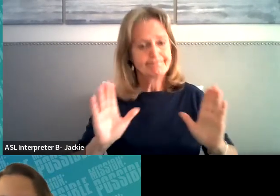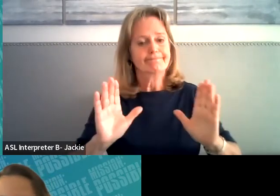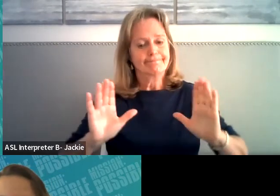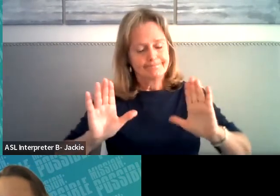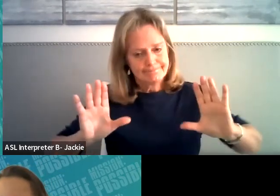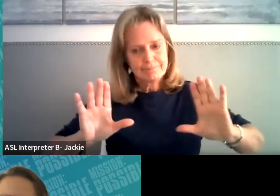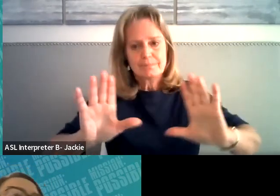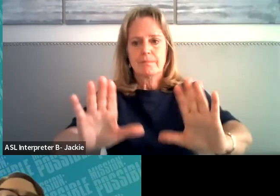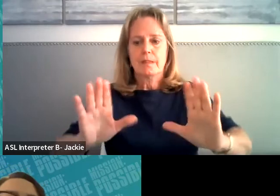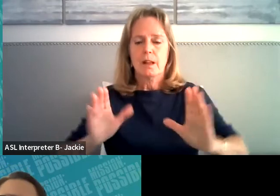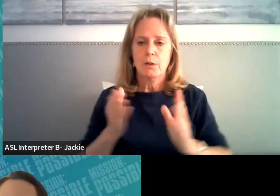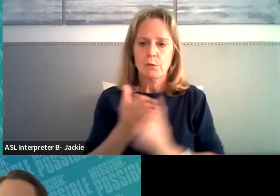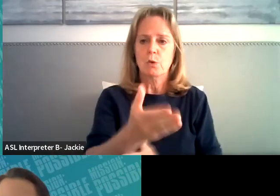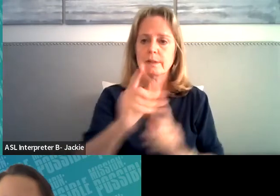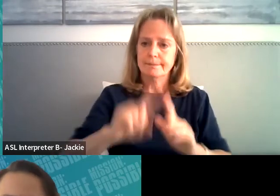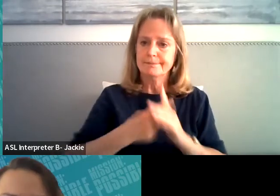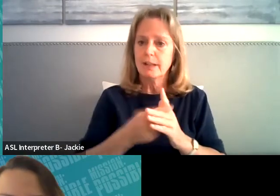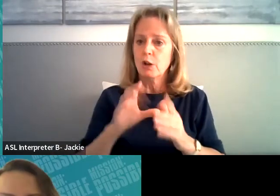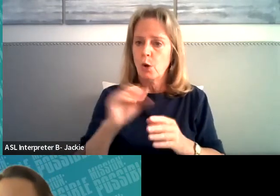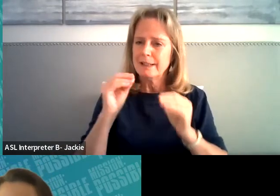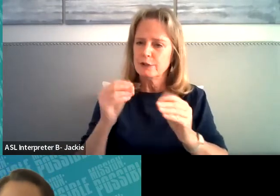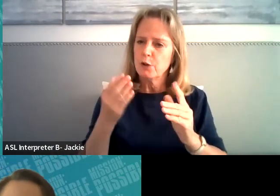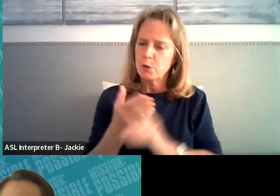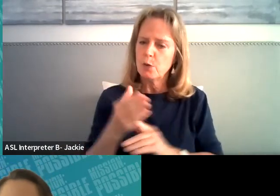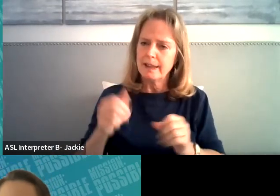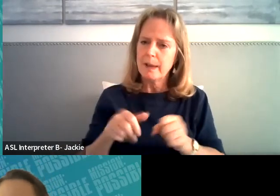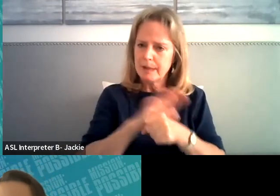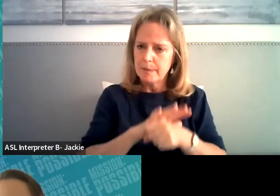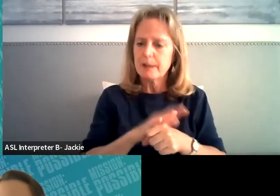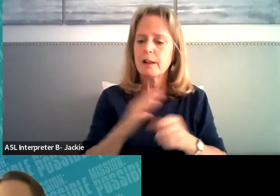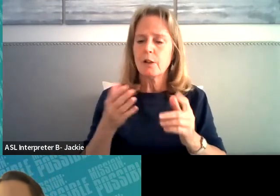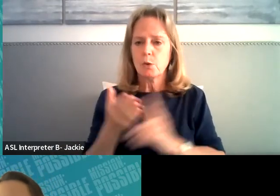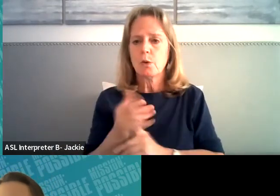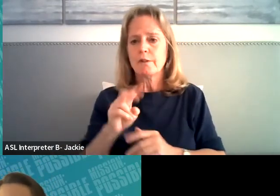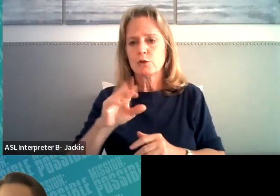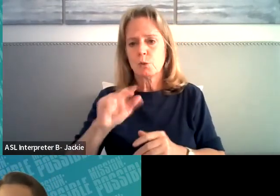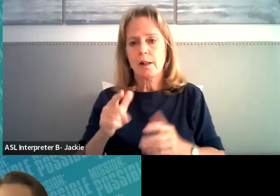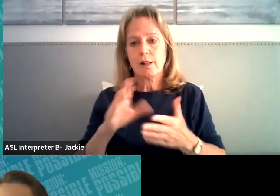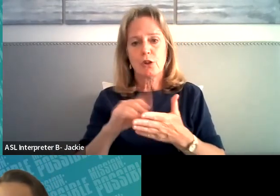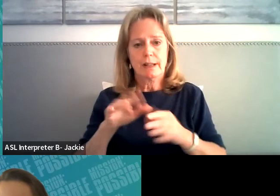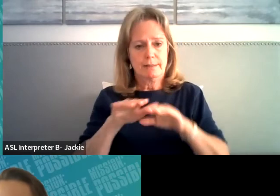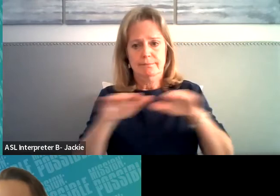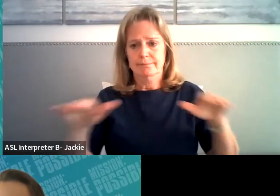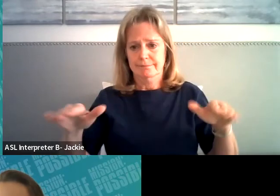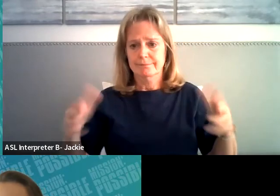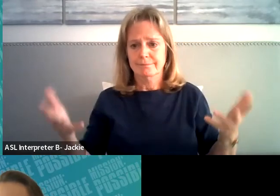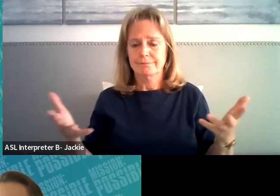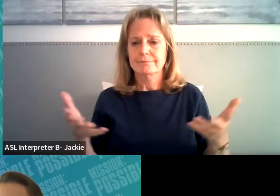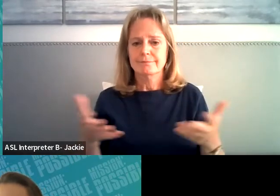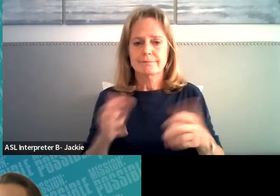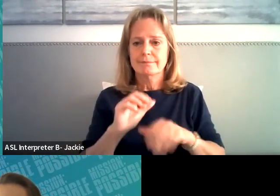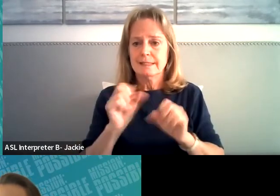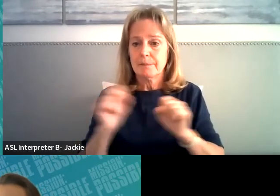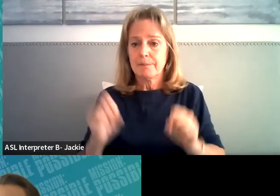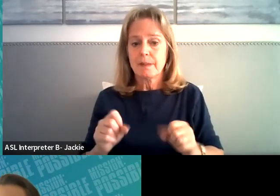of co-teaching during the pandemic through a virtual learning platform. One of the predictors of the